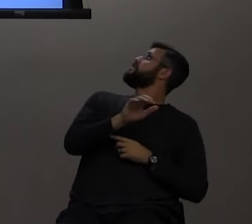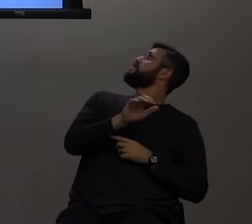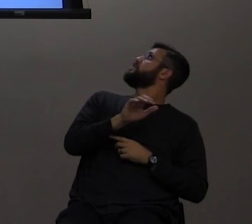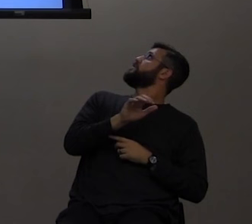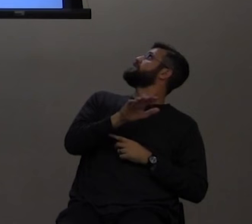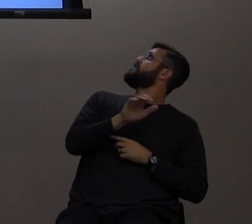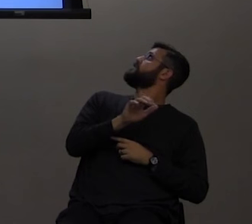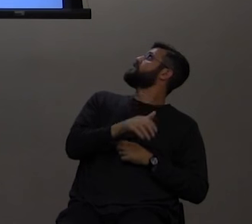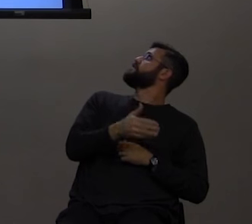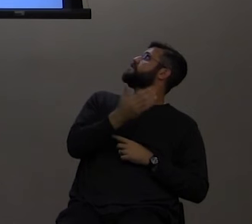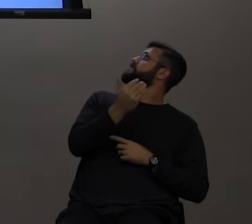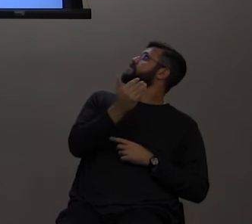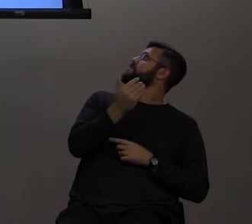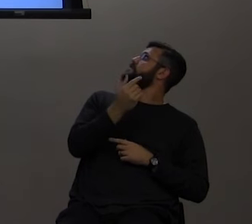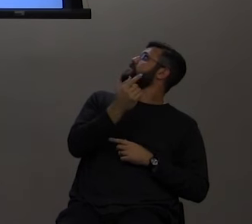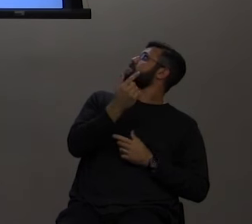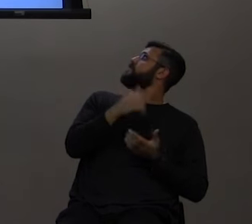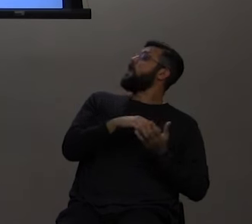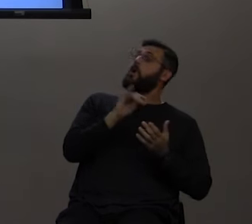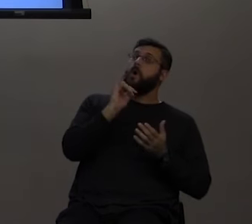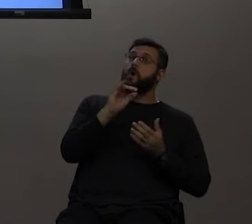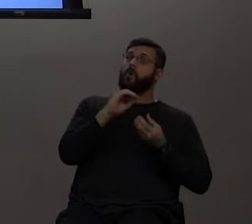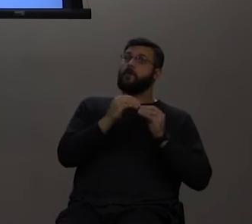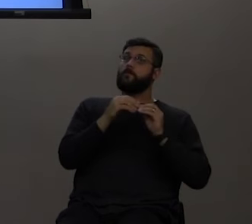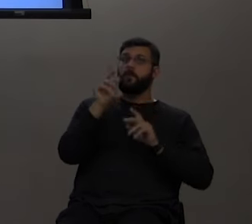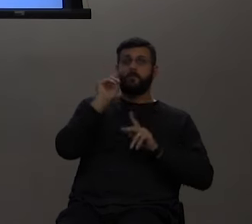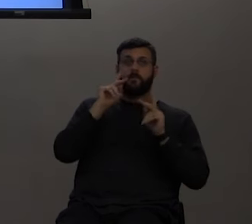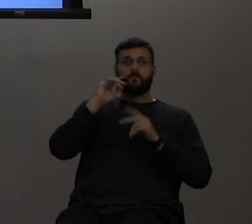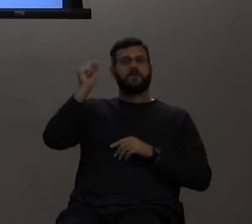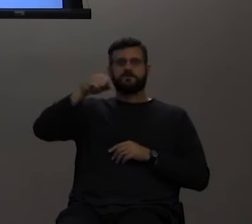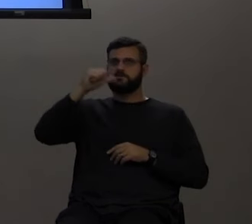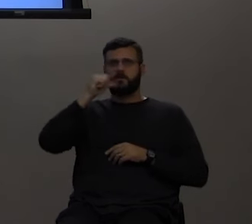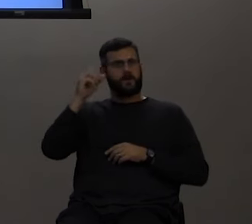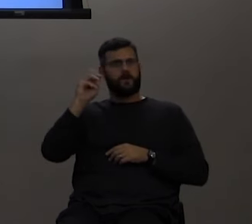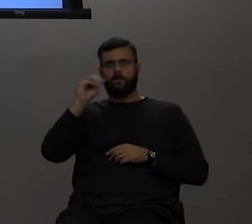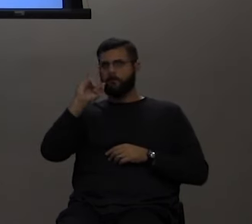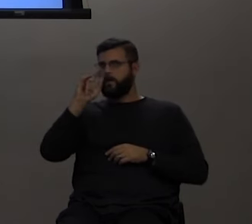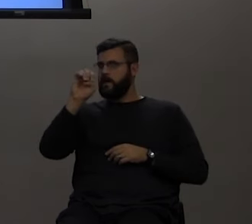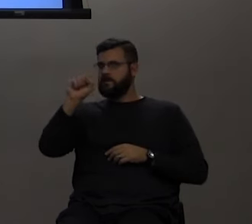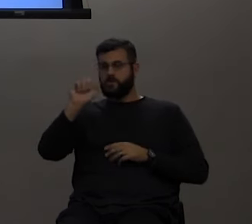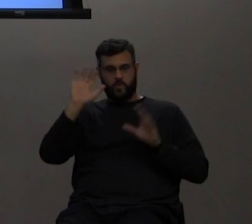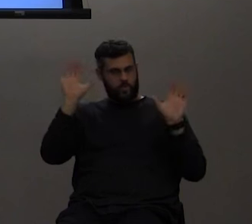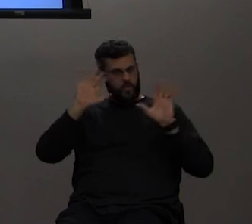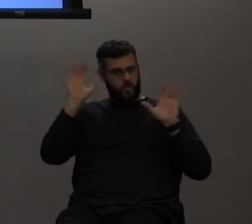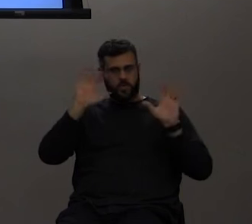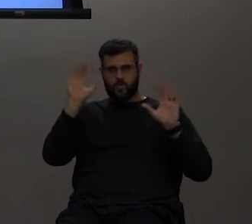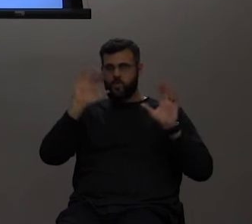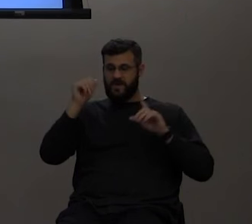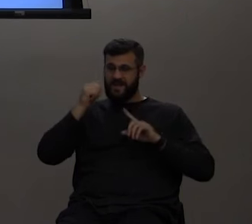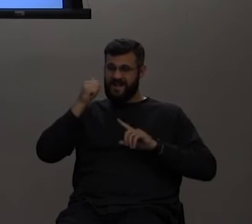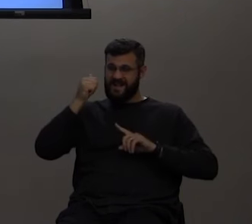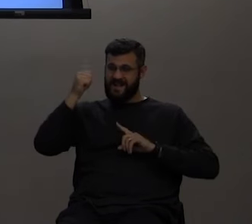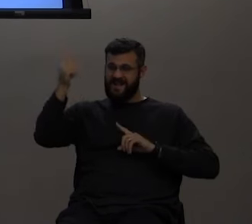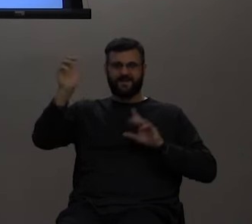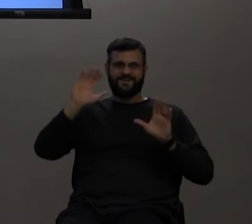and then 2500. In terms of number of people? Yes. Okay. Yes. Not how many miles. That would be very impressive.